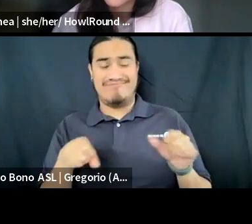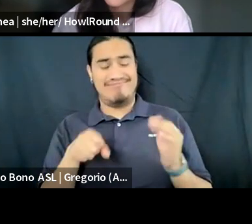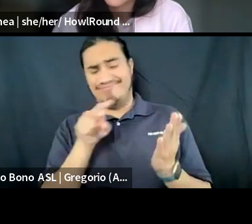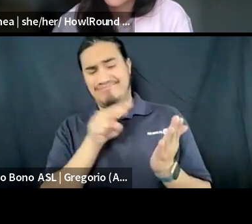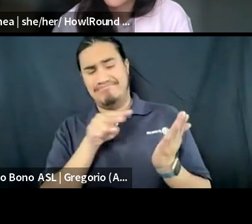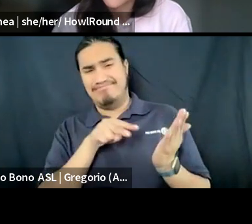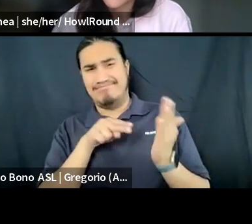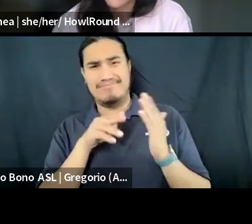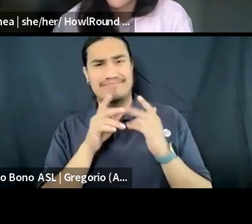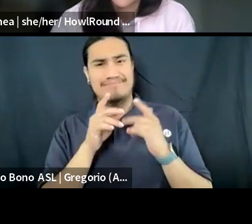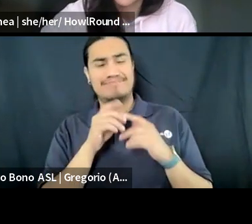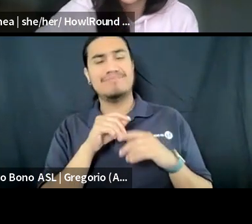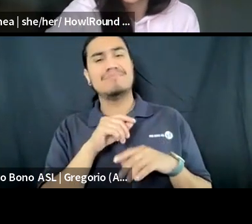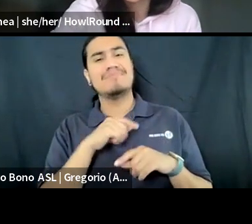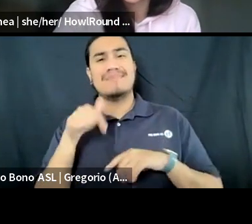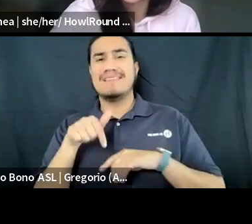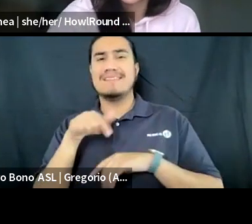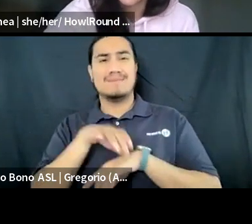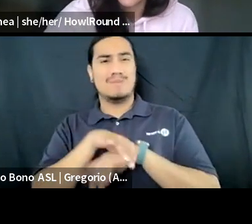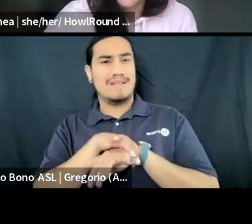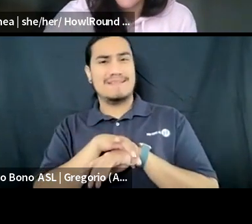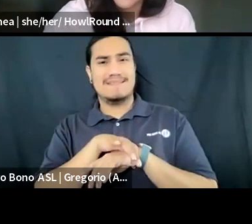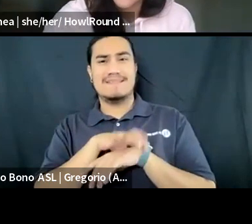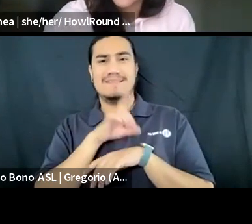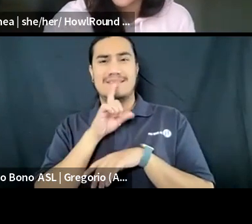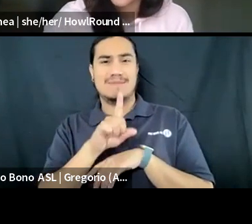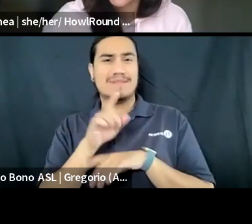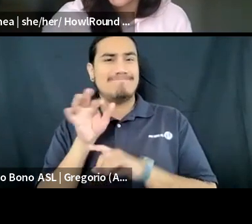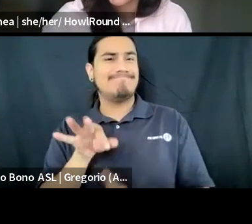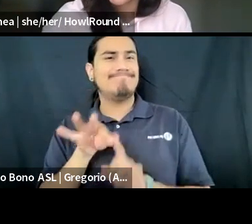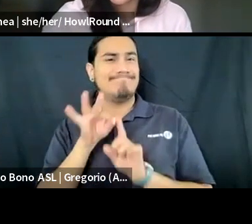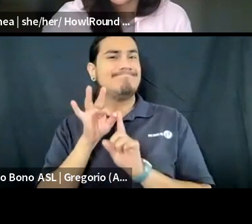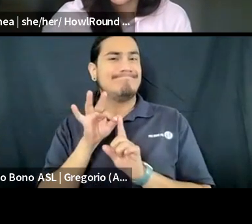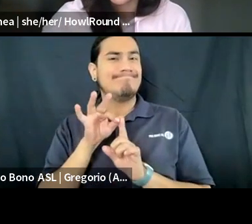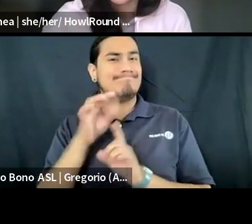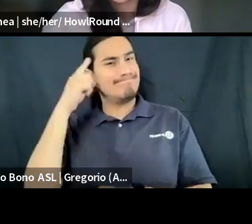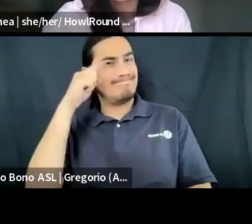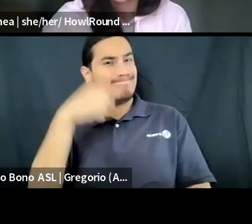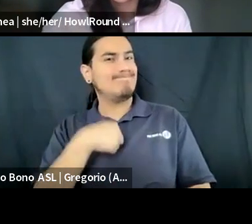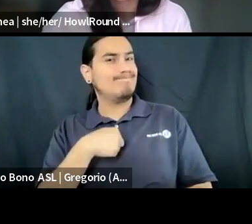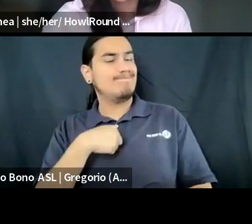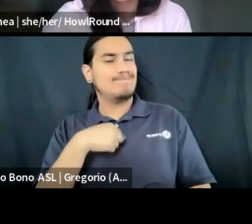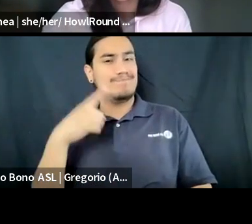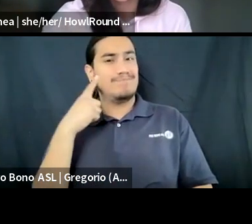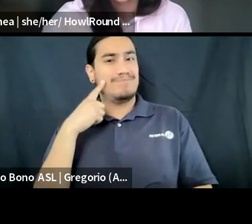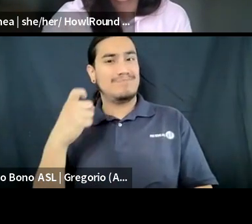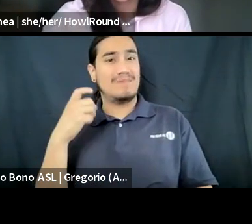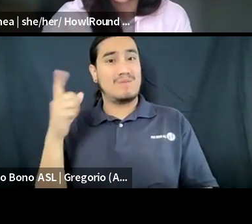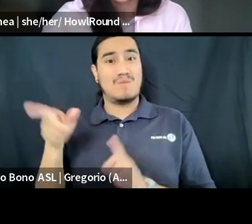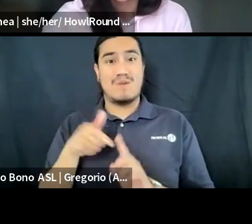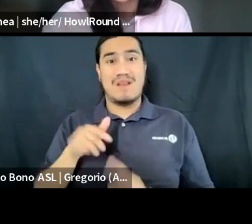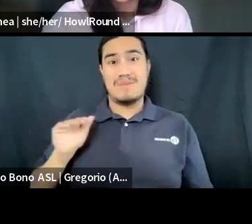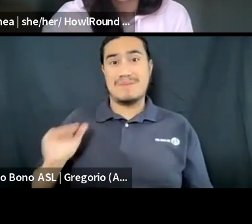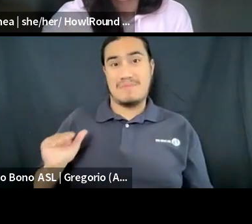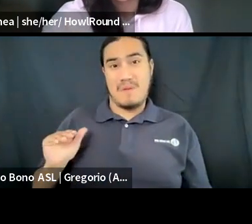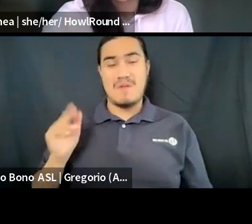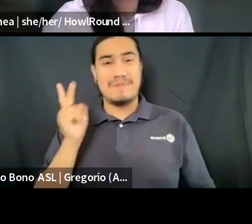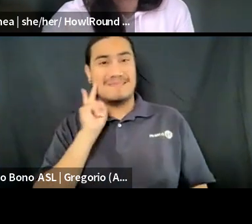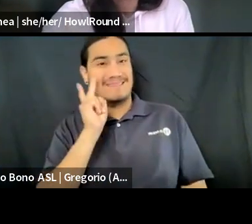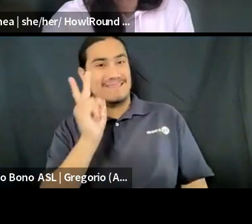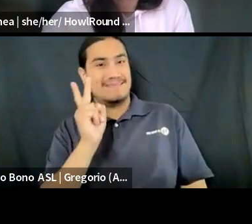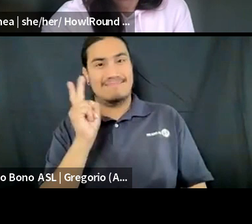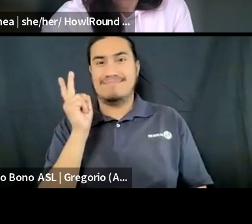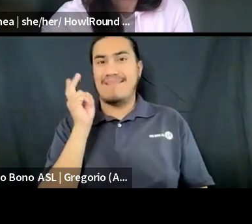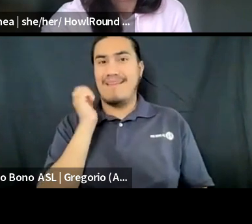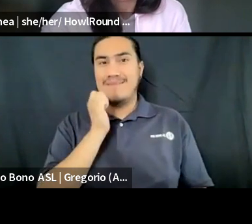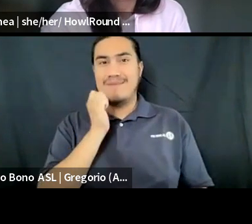And this bracelet is just very, very special to me because as a child, I would see it in her jewelry